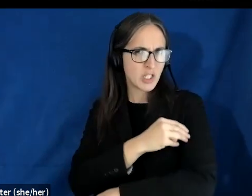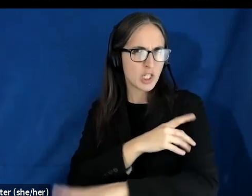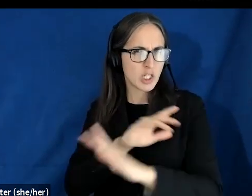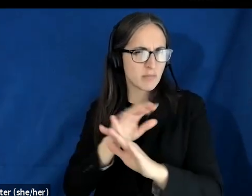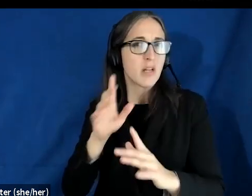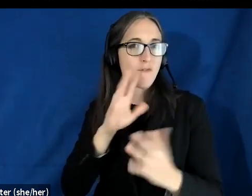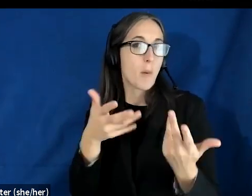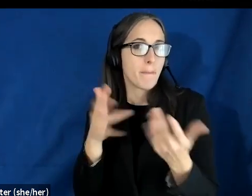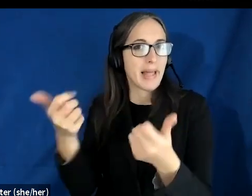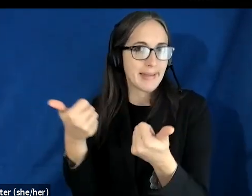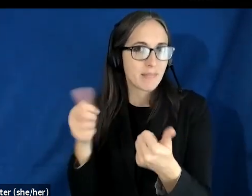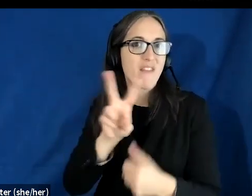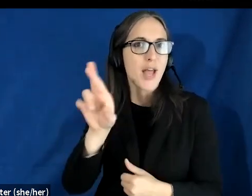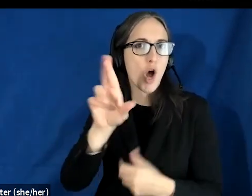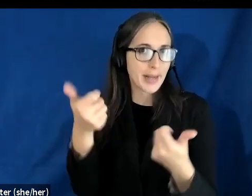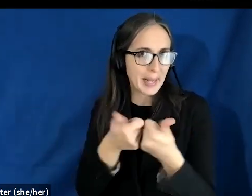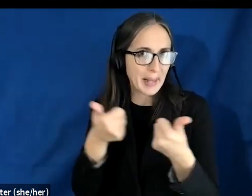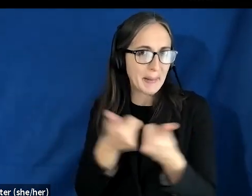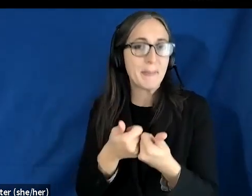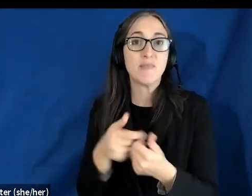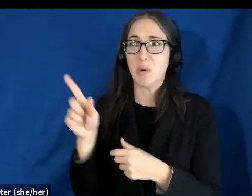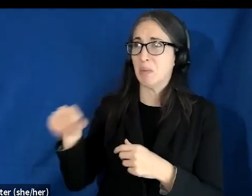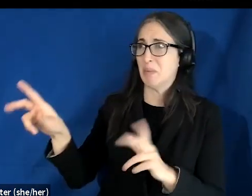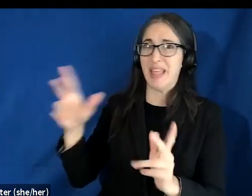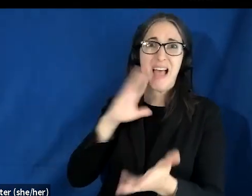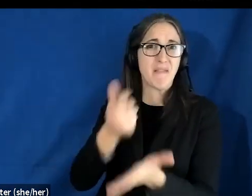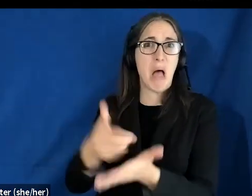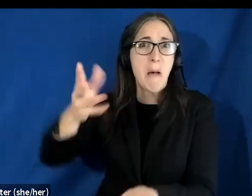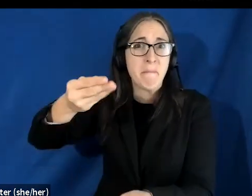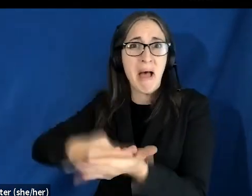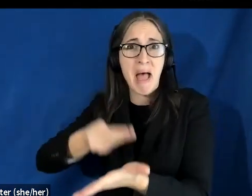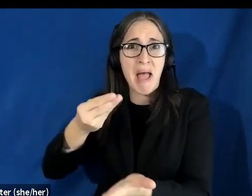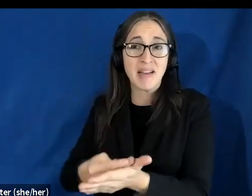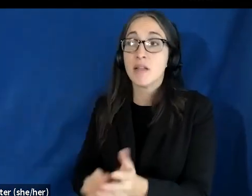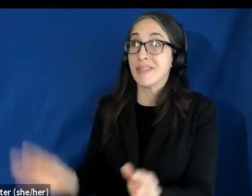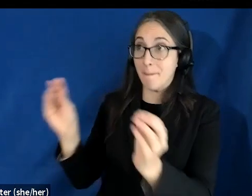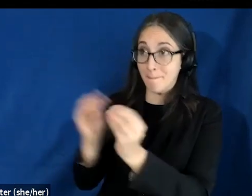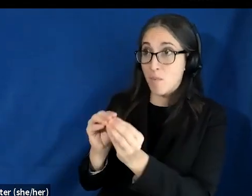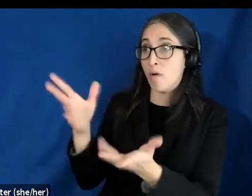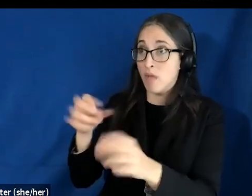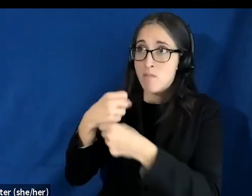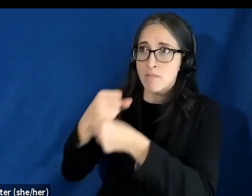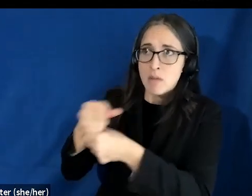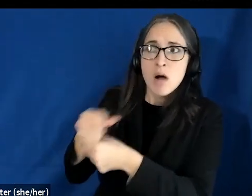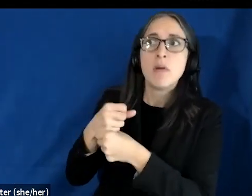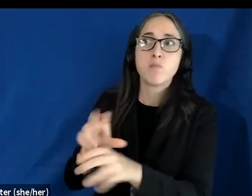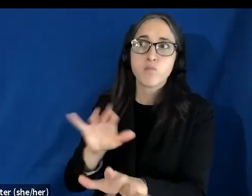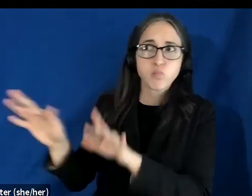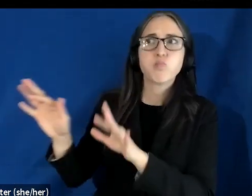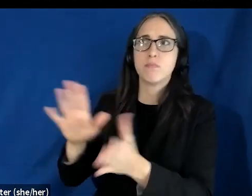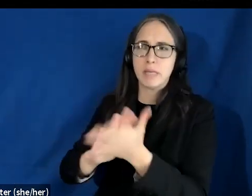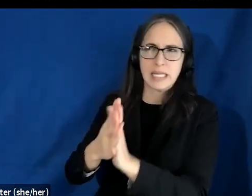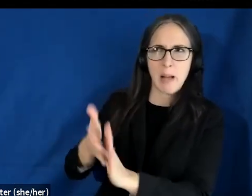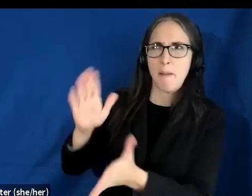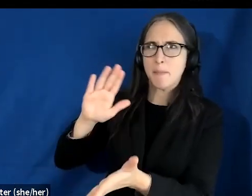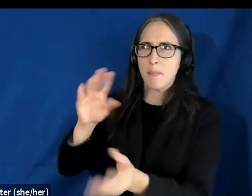world, right? And the further they democratize it, we'll be watching them to figure out what we can grab to bring into the disability space.